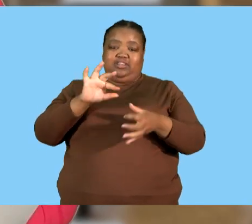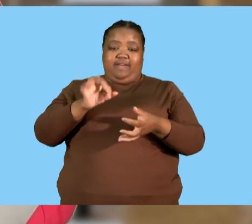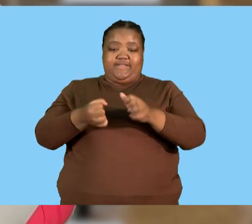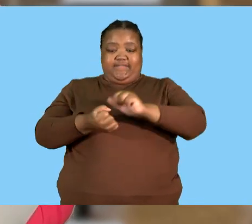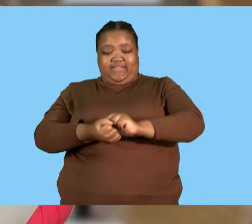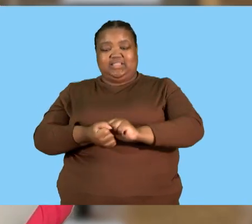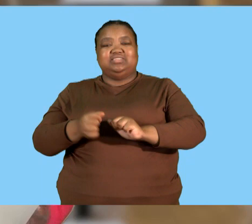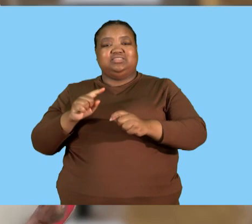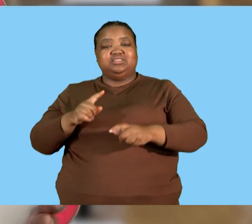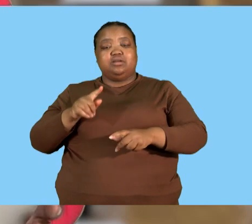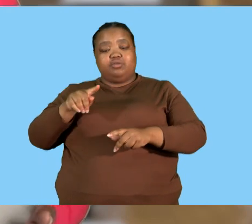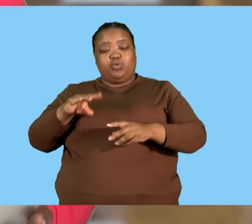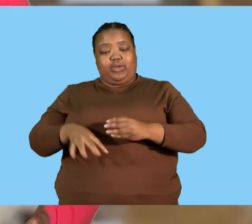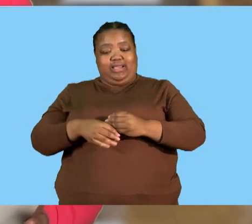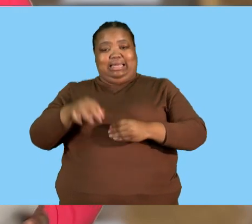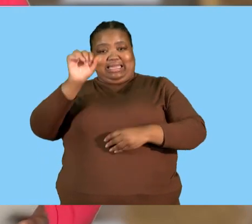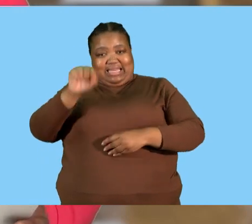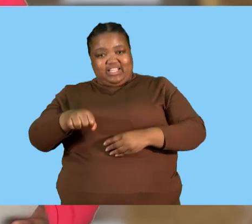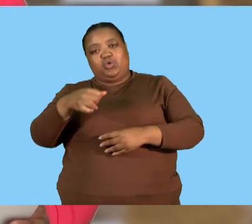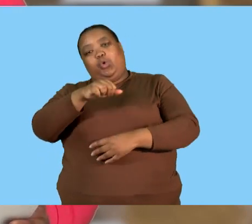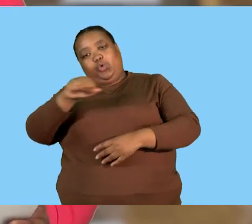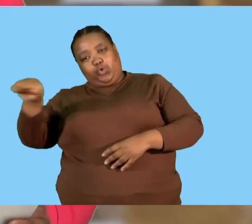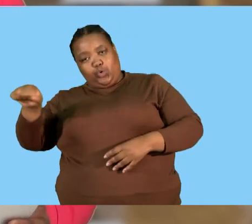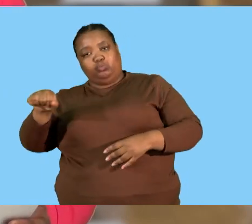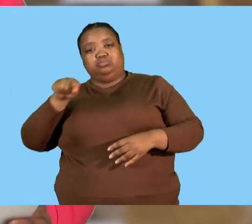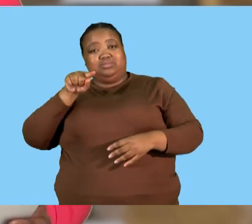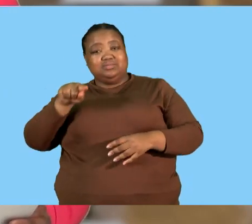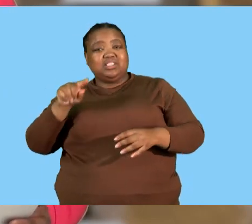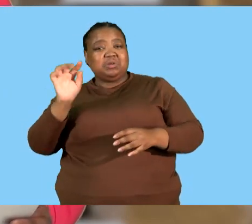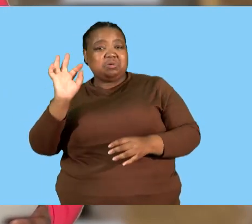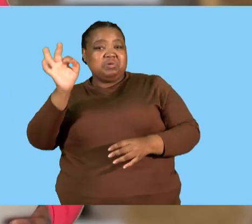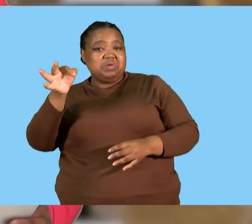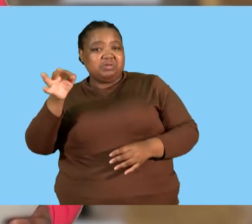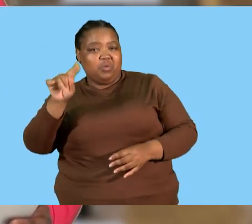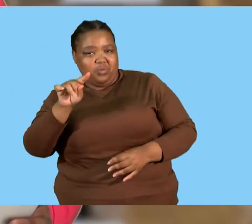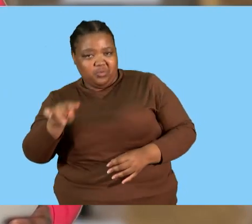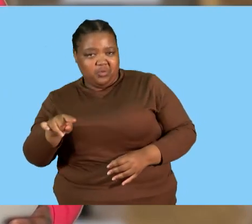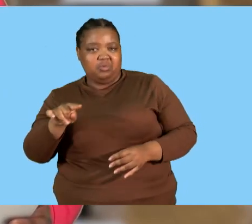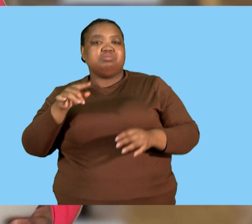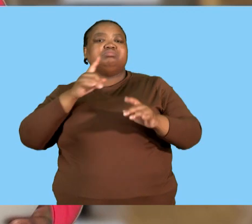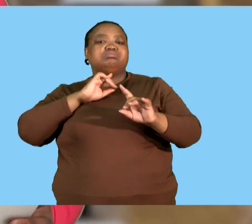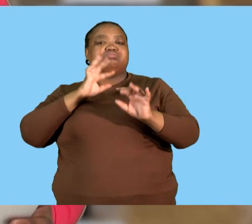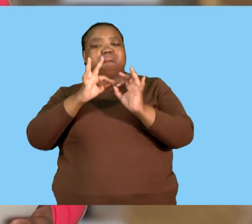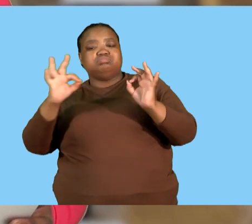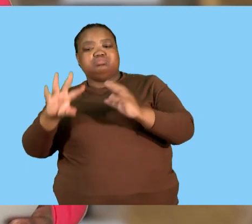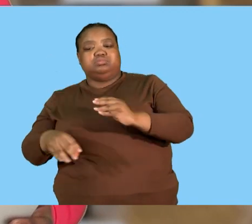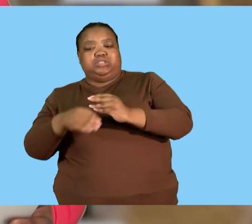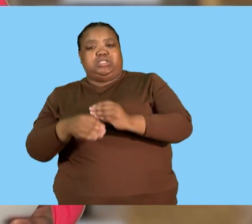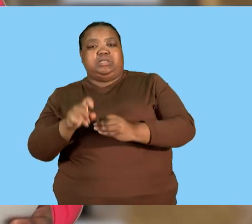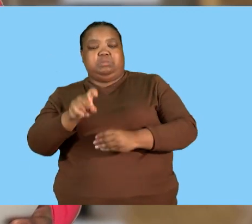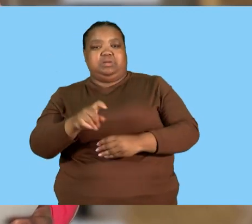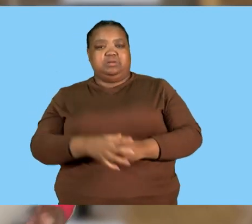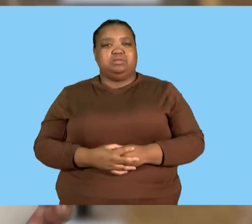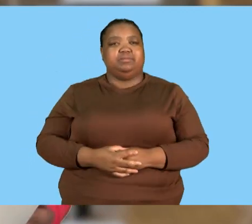or no, the statement is correct or it's not correct. Then we move to the next question.